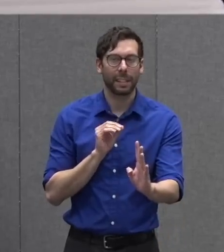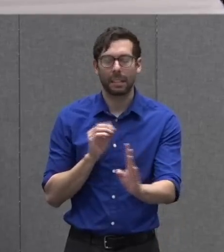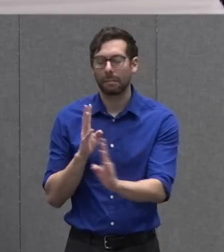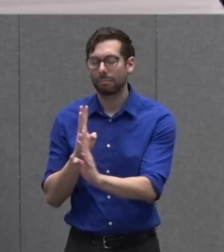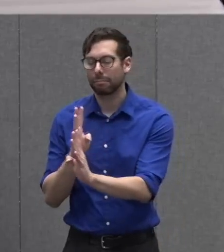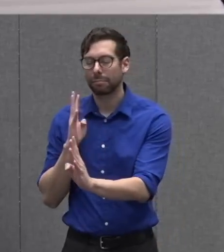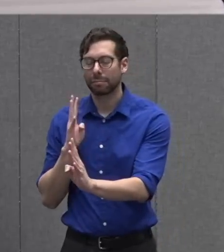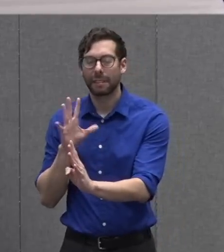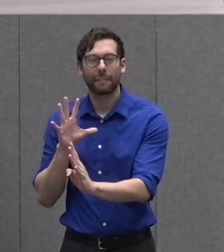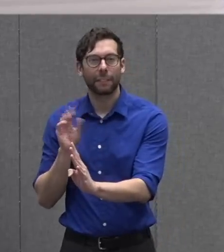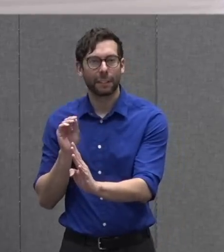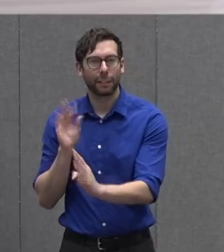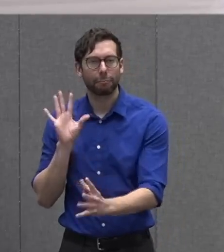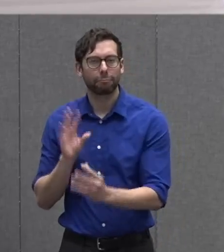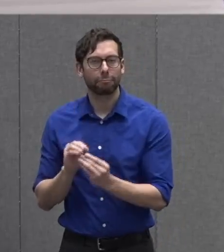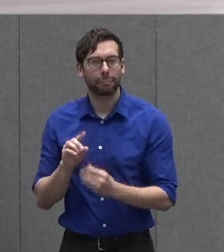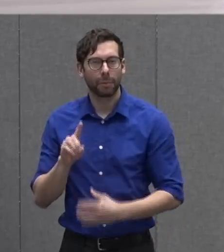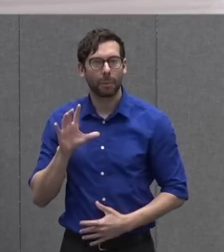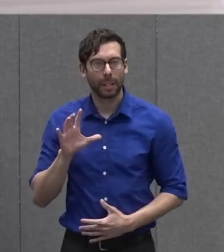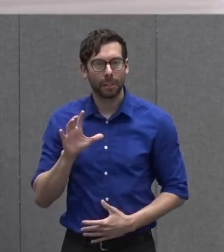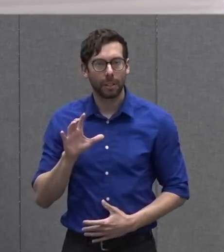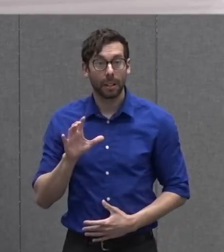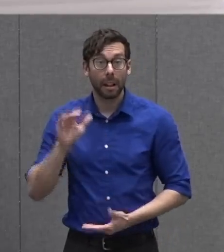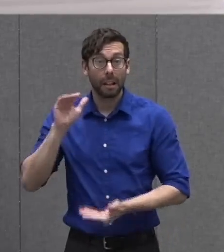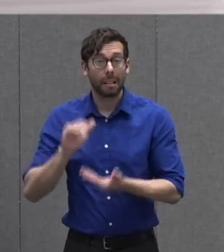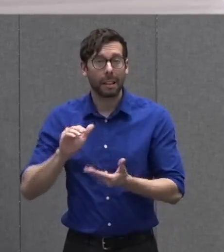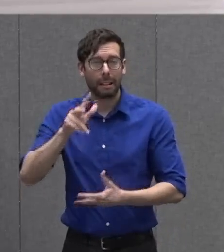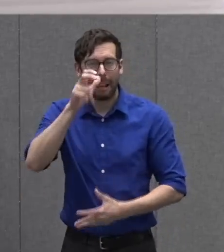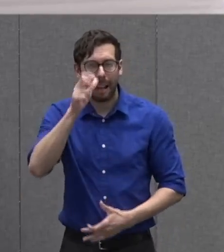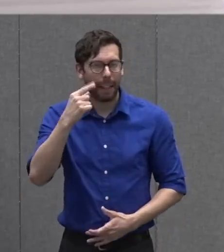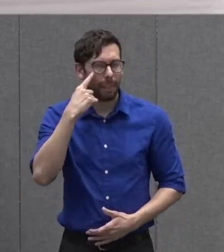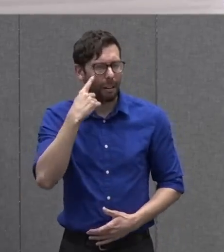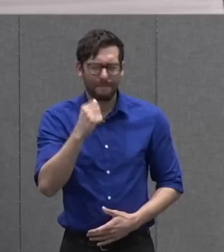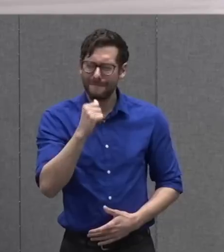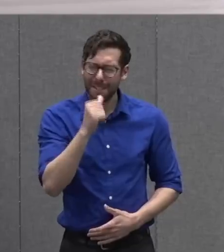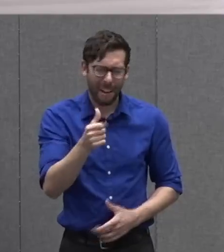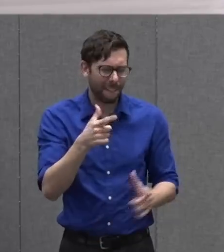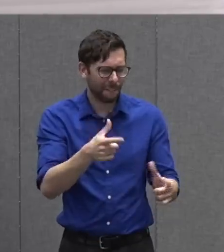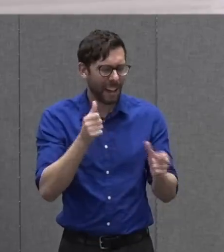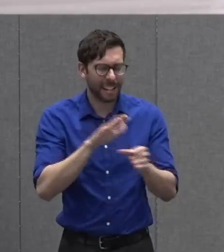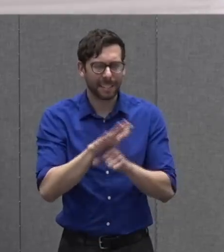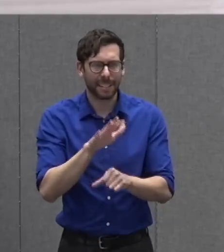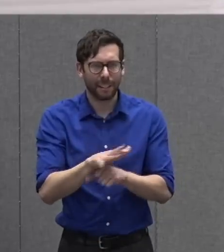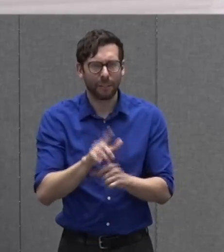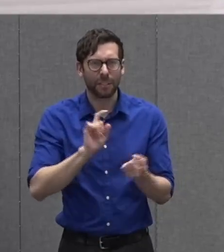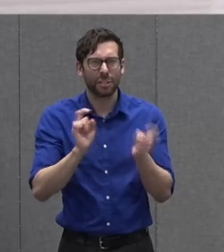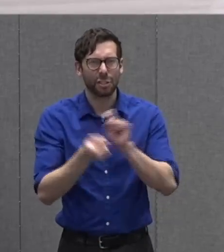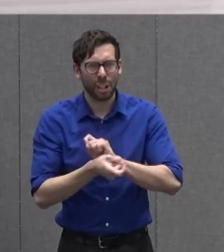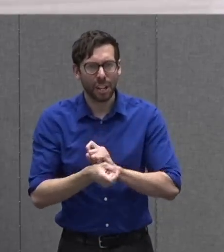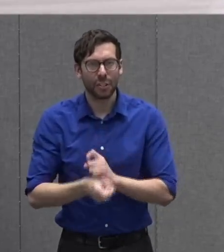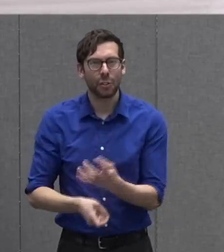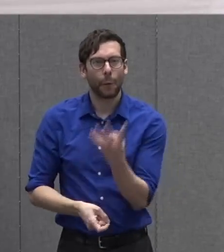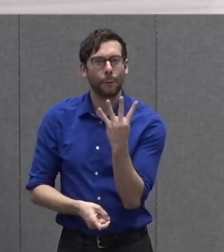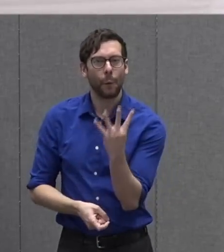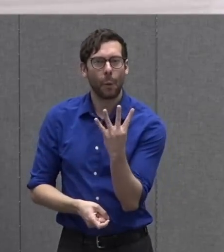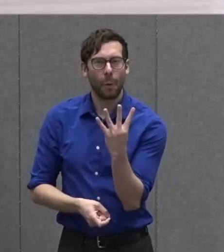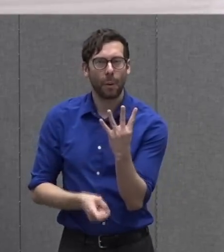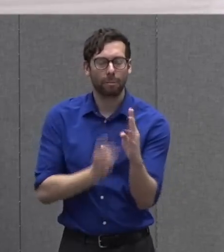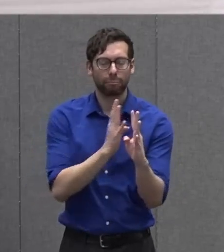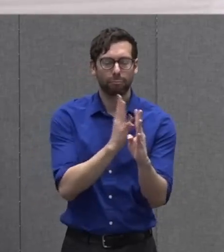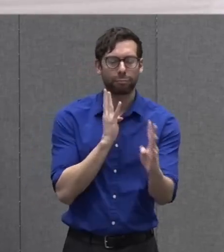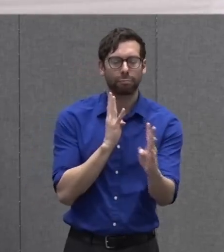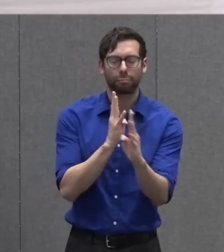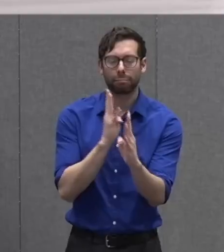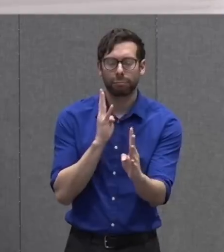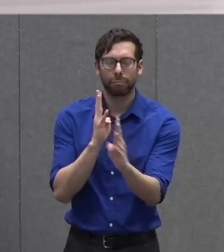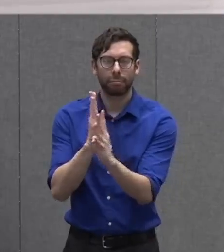fast enough. So then they went into 4 rows of 25. Here's my